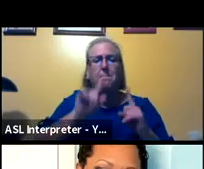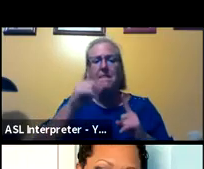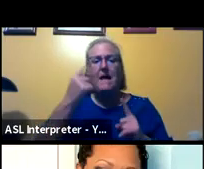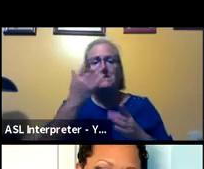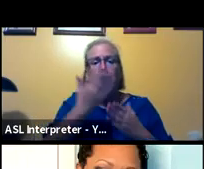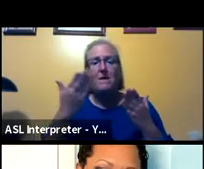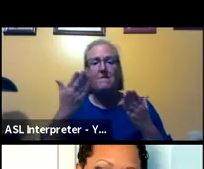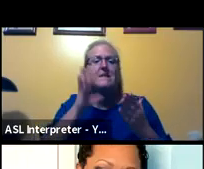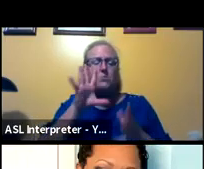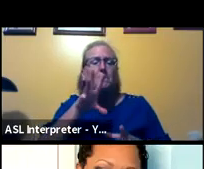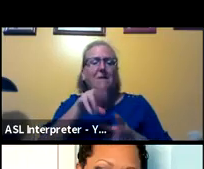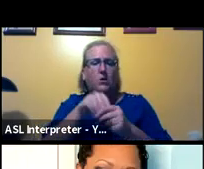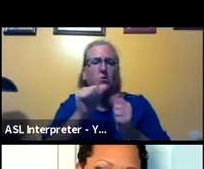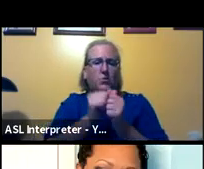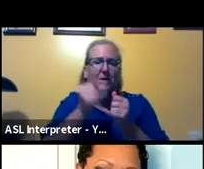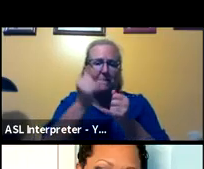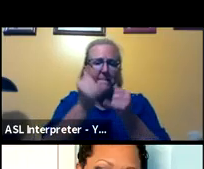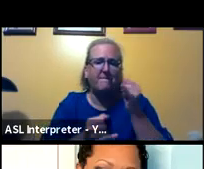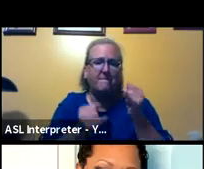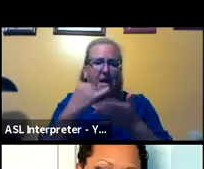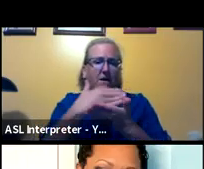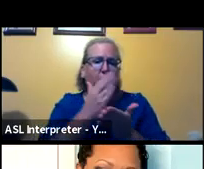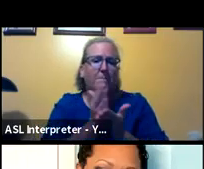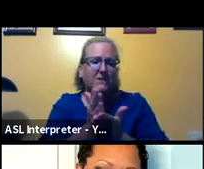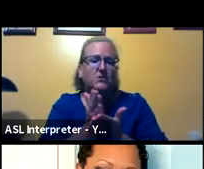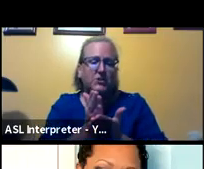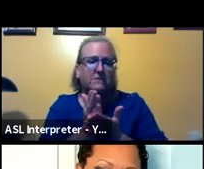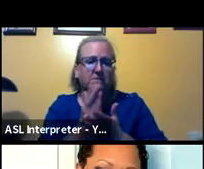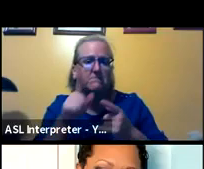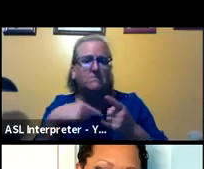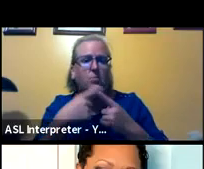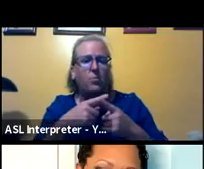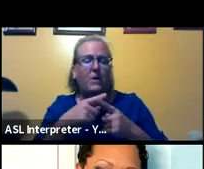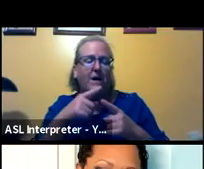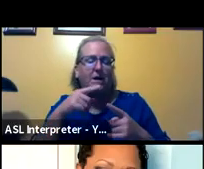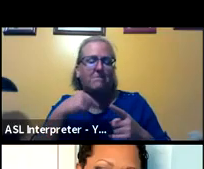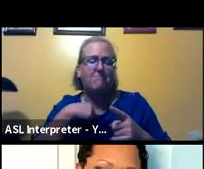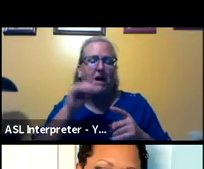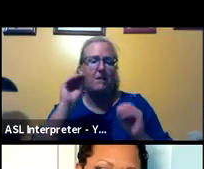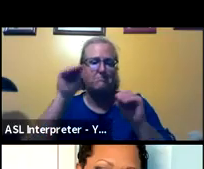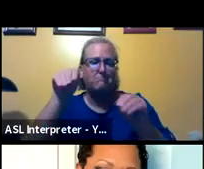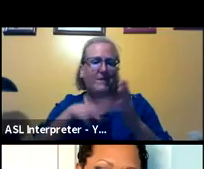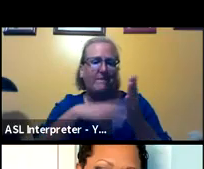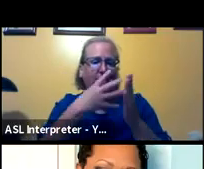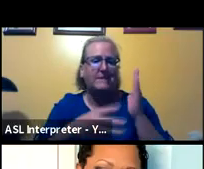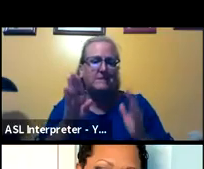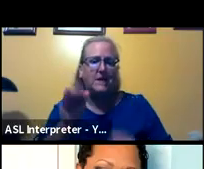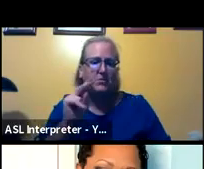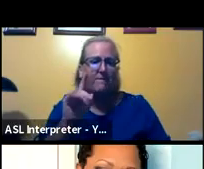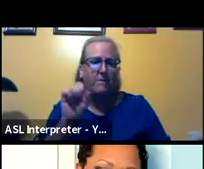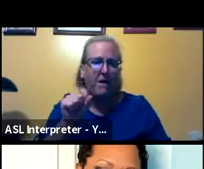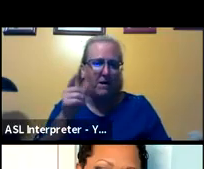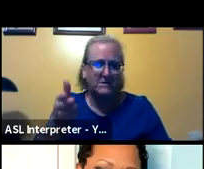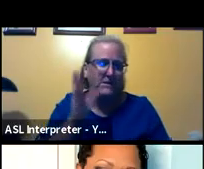be included in the final budget document when I put the schedule of bonds in there for us.